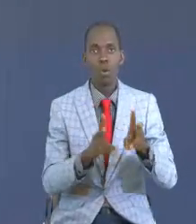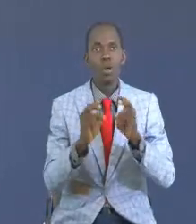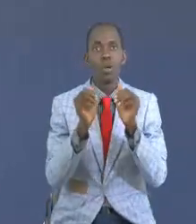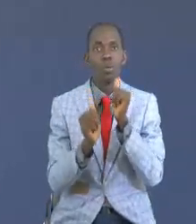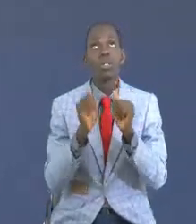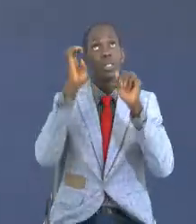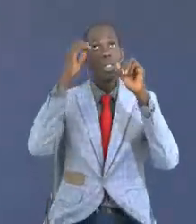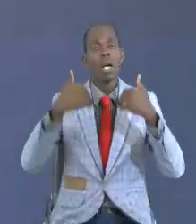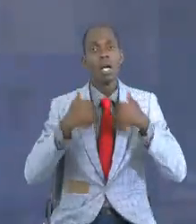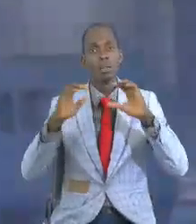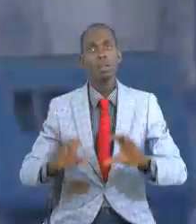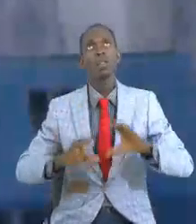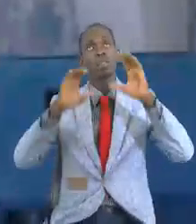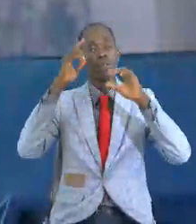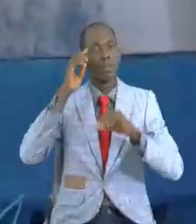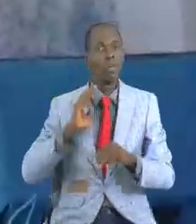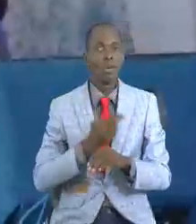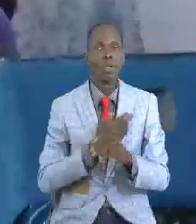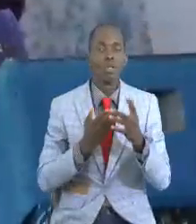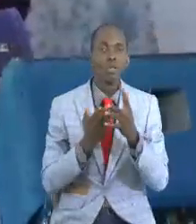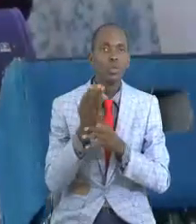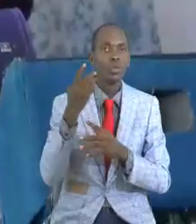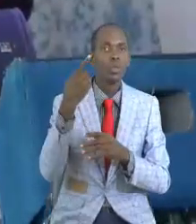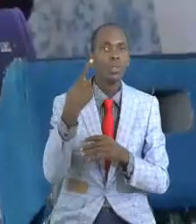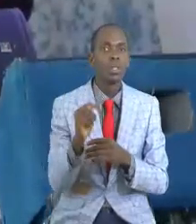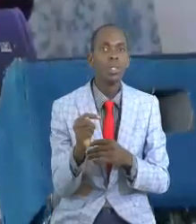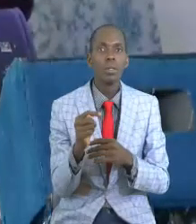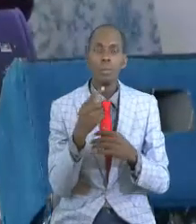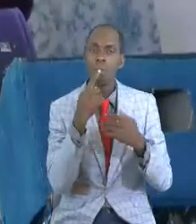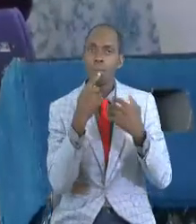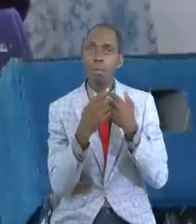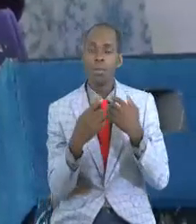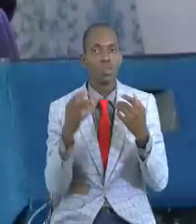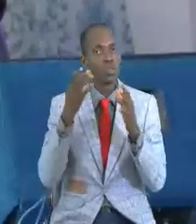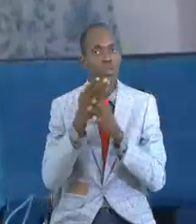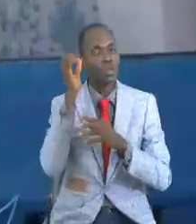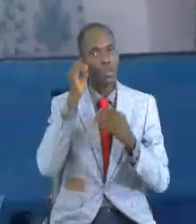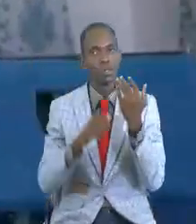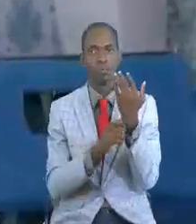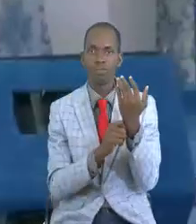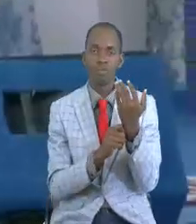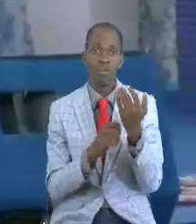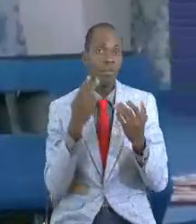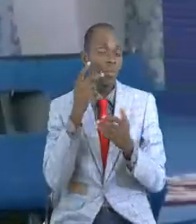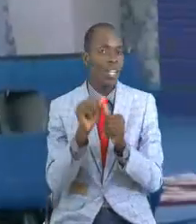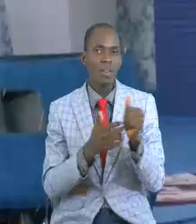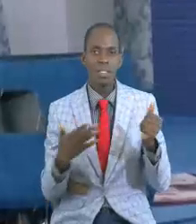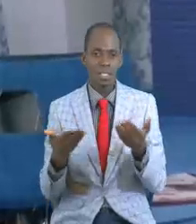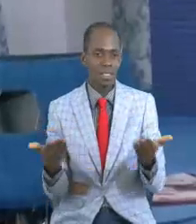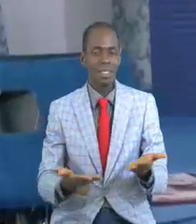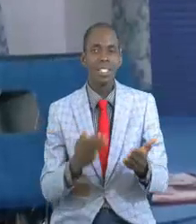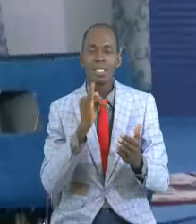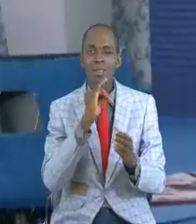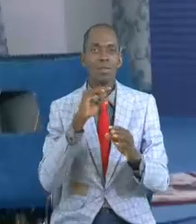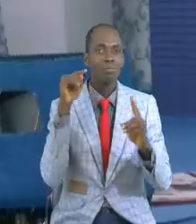us through the veil, that is to say, through his flesh. And so you see, everything is talking about Christ, because whatever